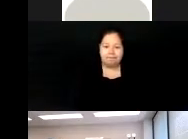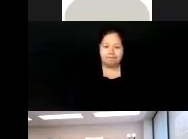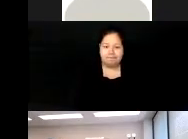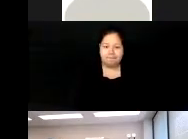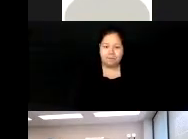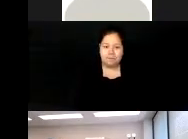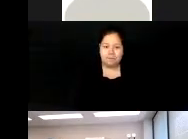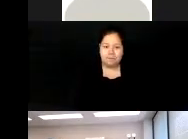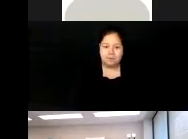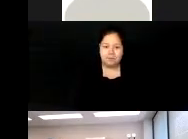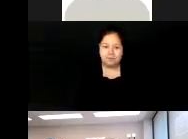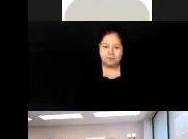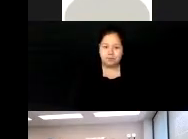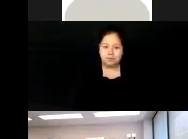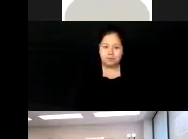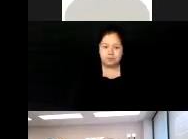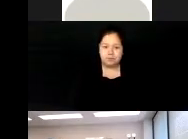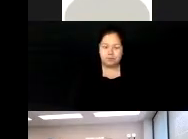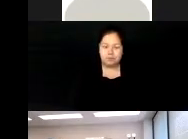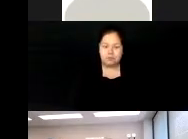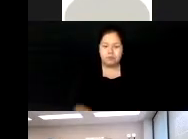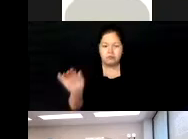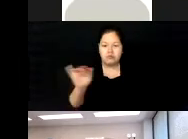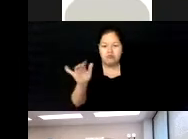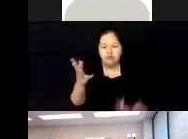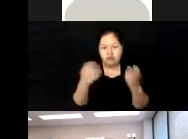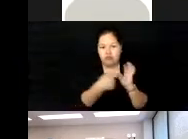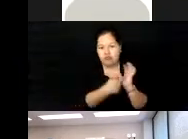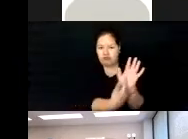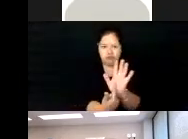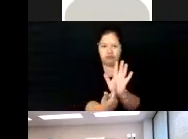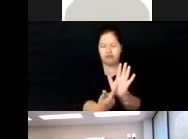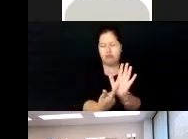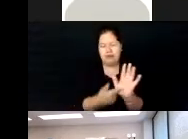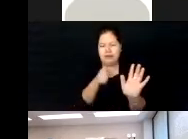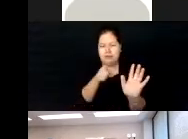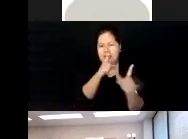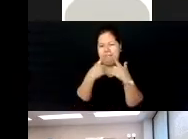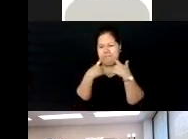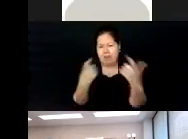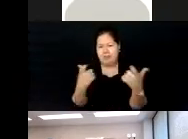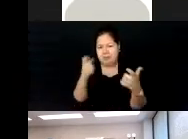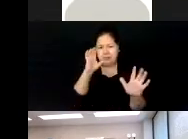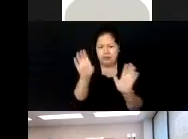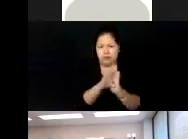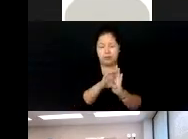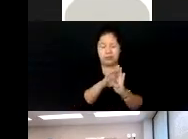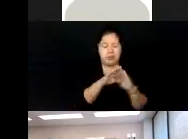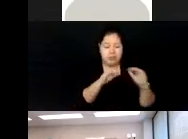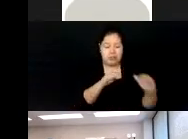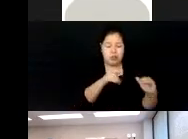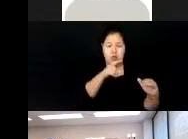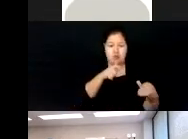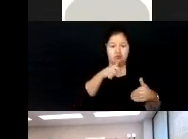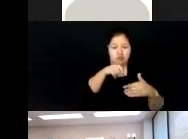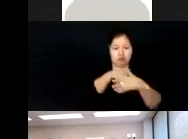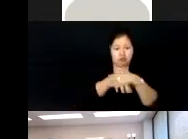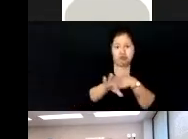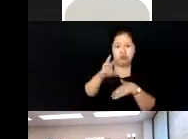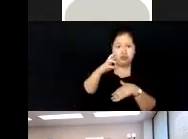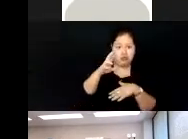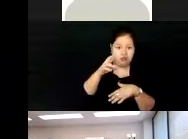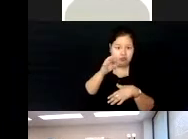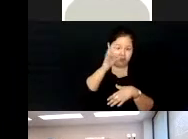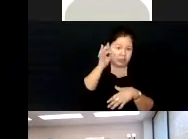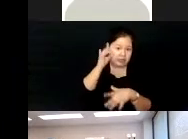I just wanted to share with you, here's a well-known photograph of a child entering residential school on the left, and